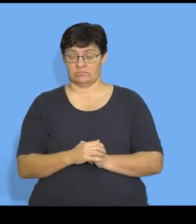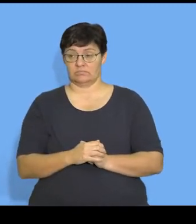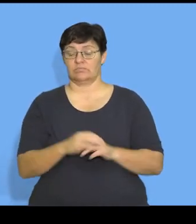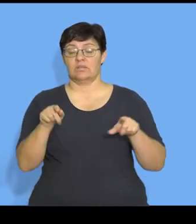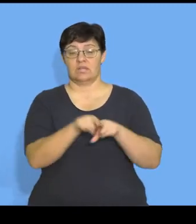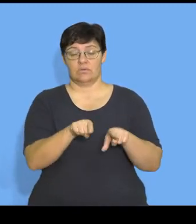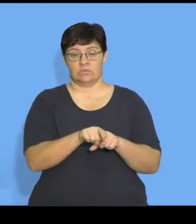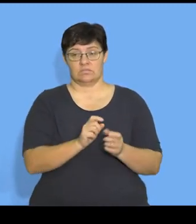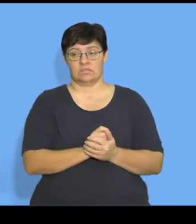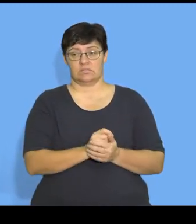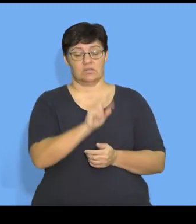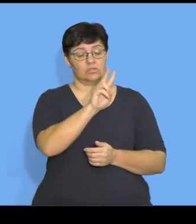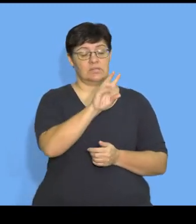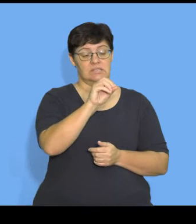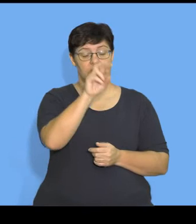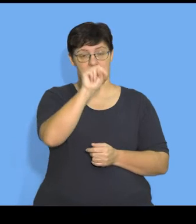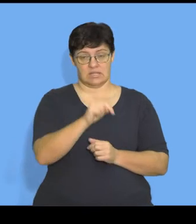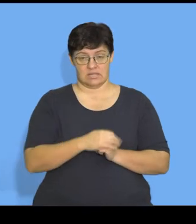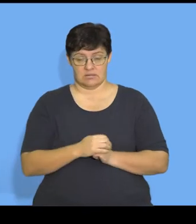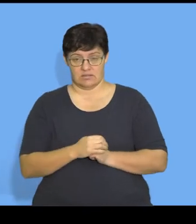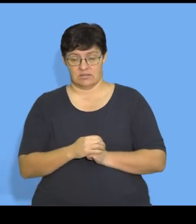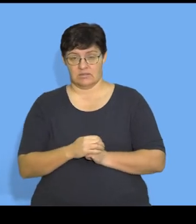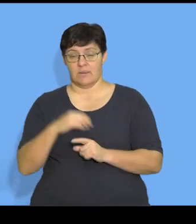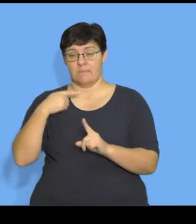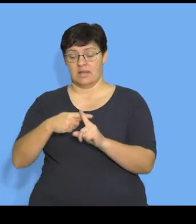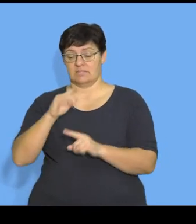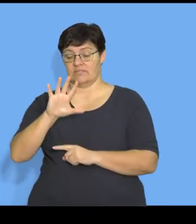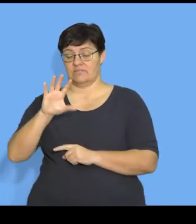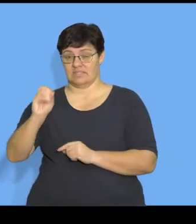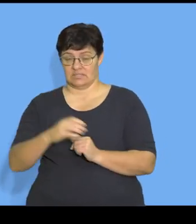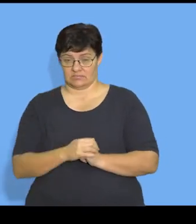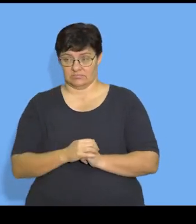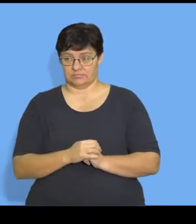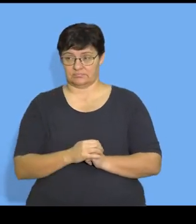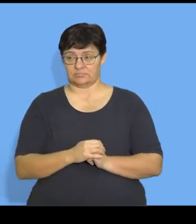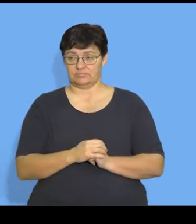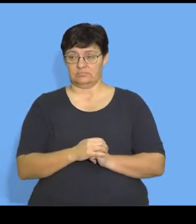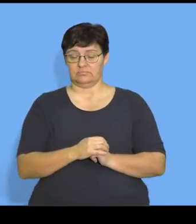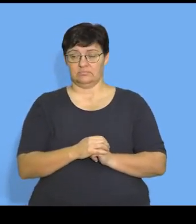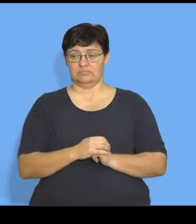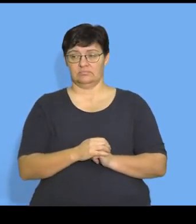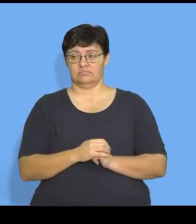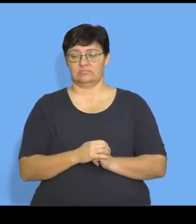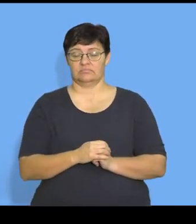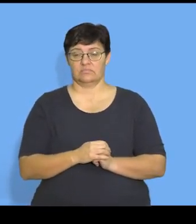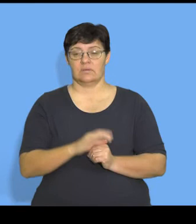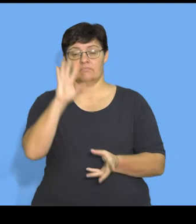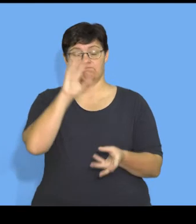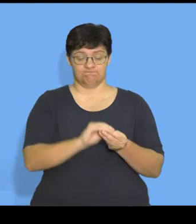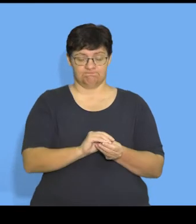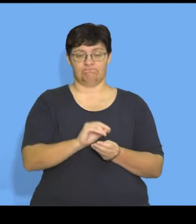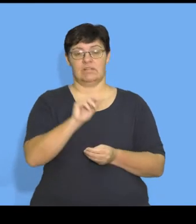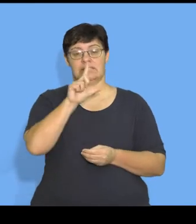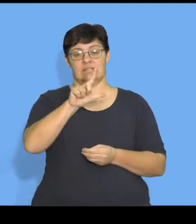force. My first force was 20. My second force was 50.